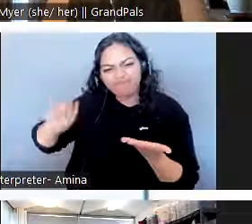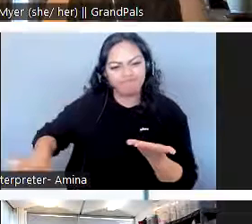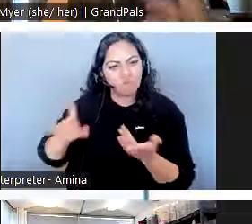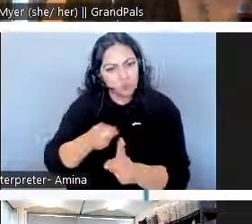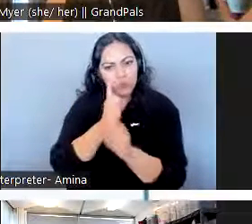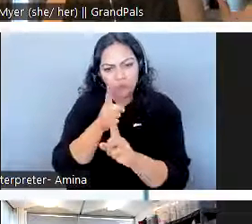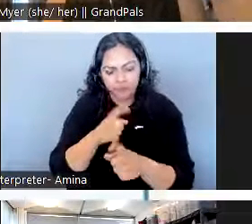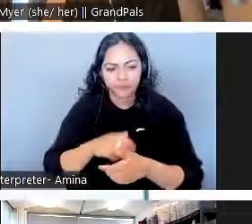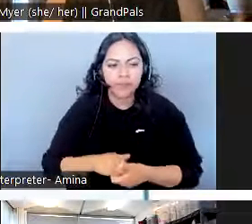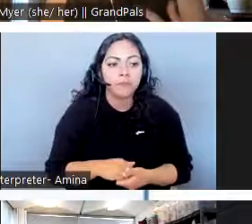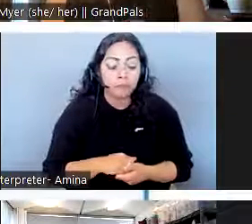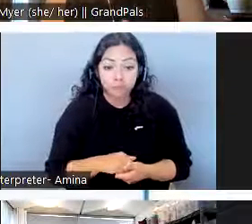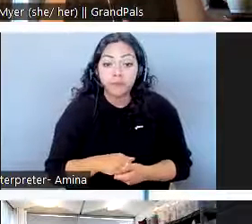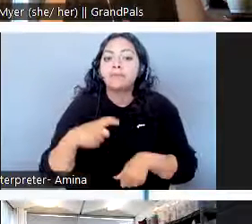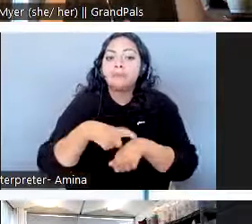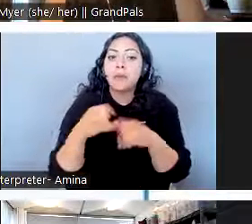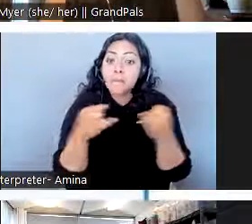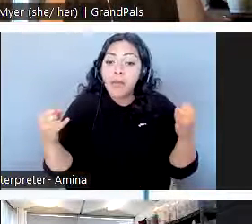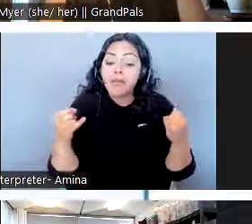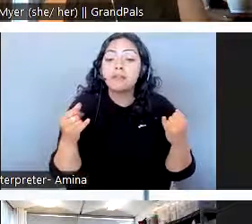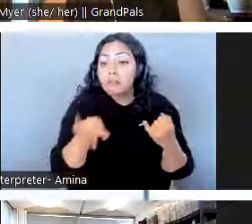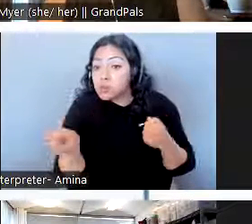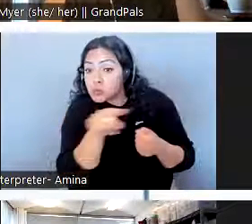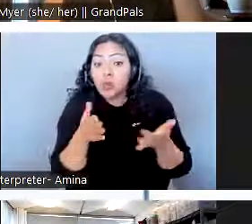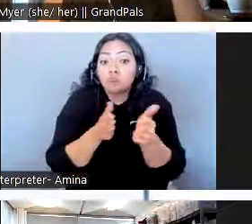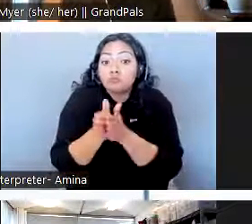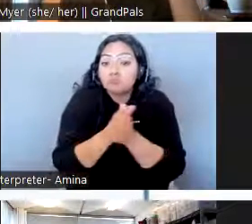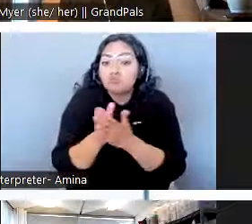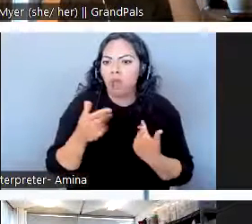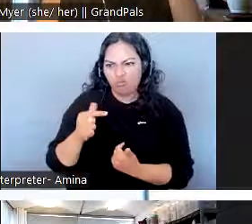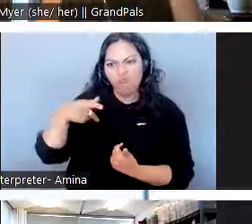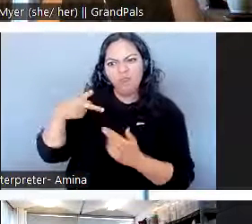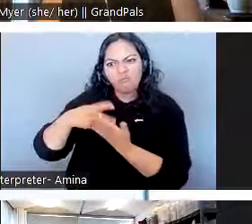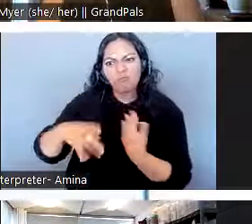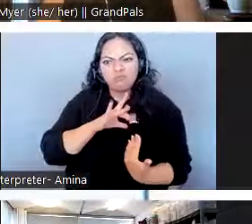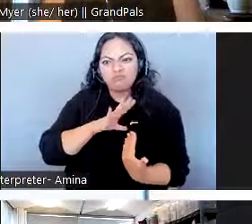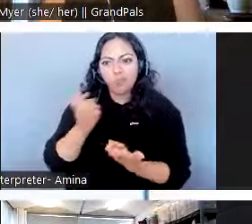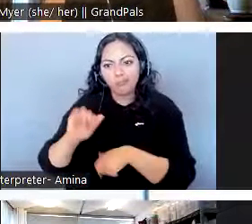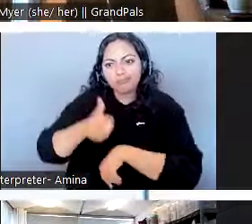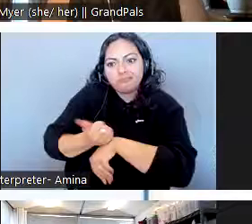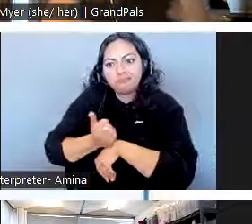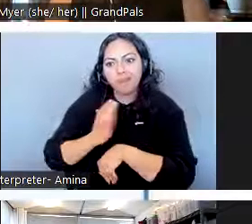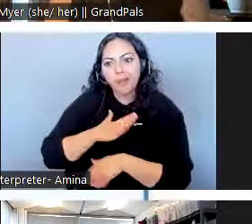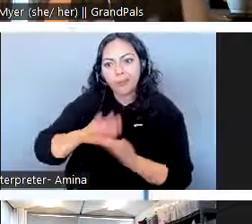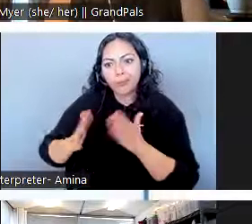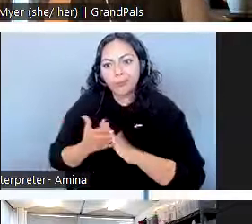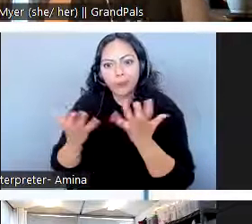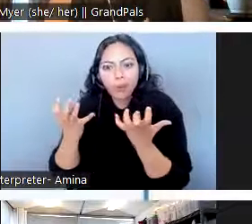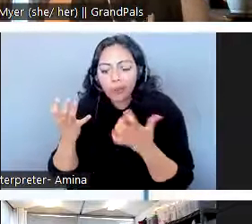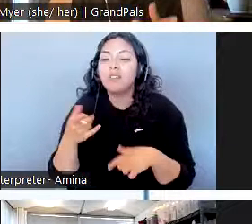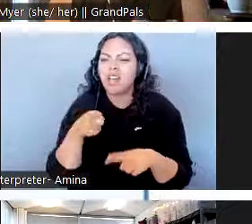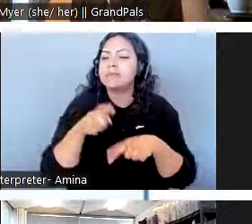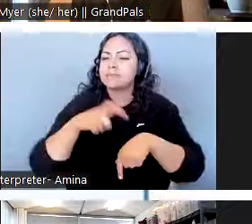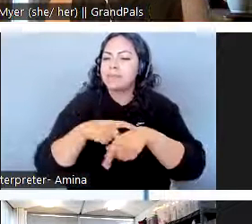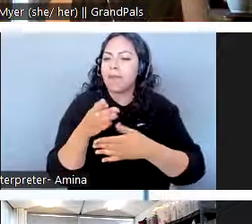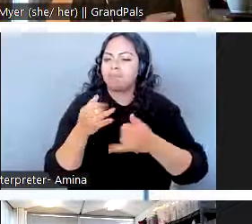So if folks are interested in adopting GrandPals and looking to implement in their communities, here's a rough timeline